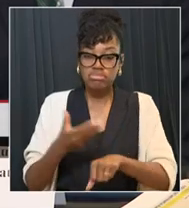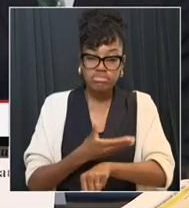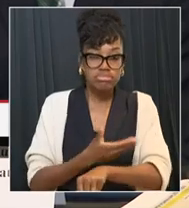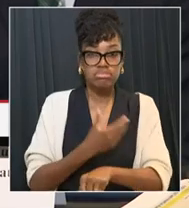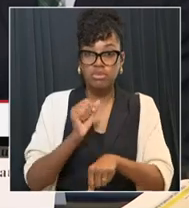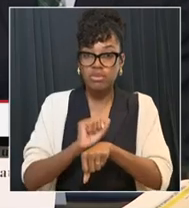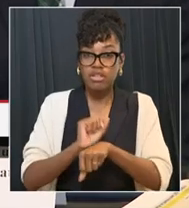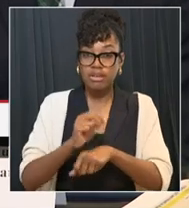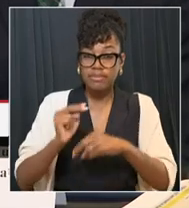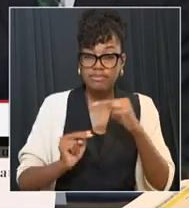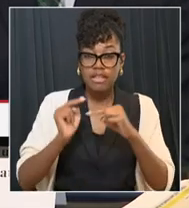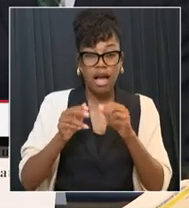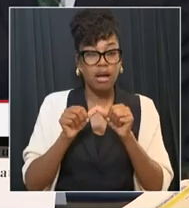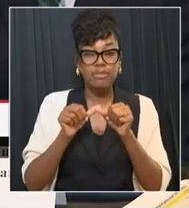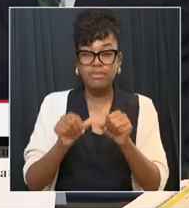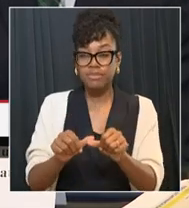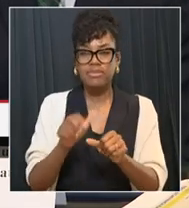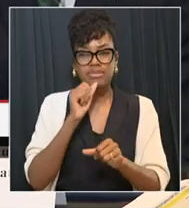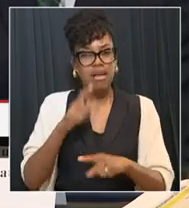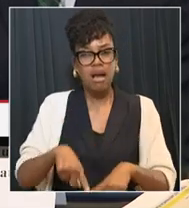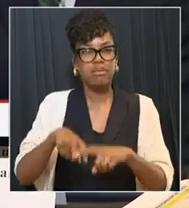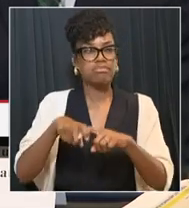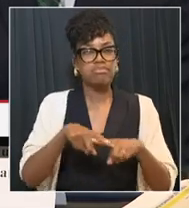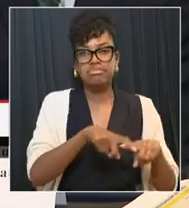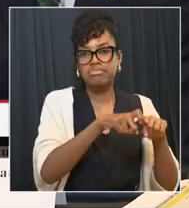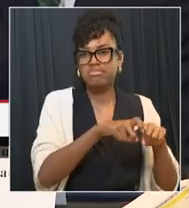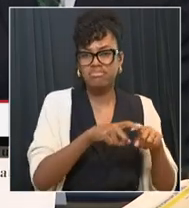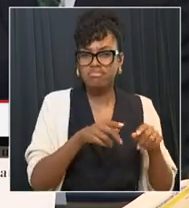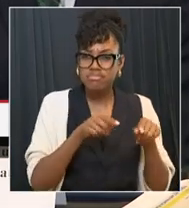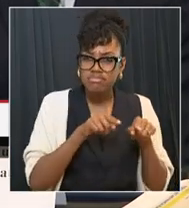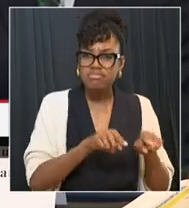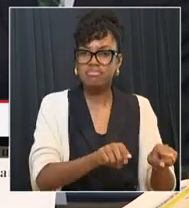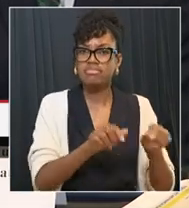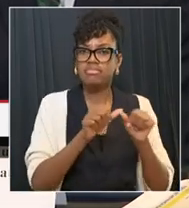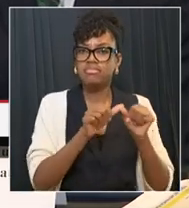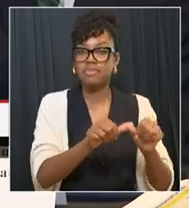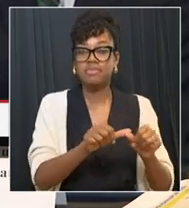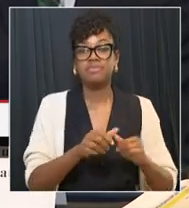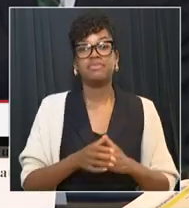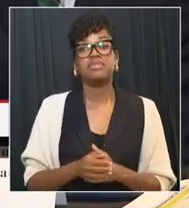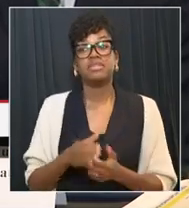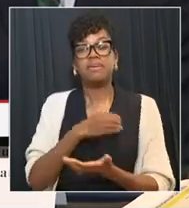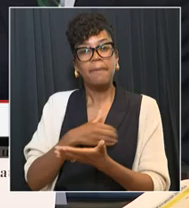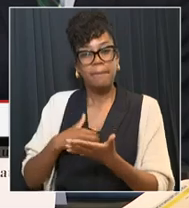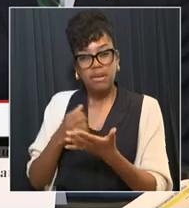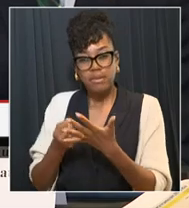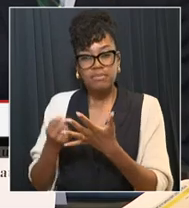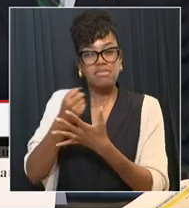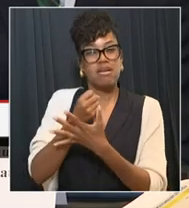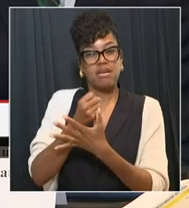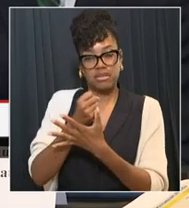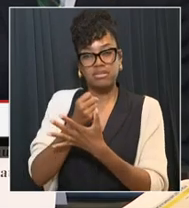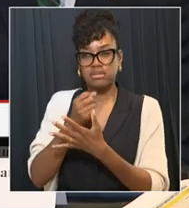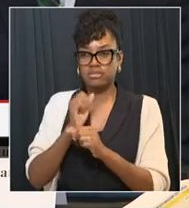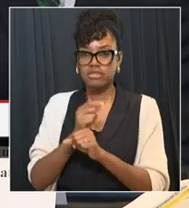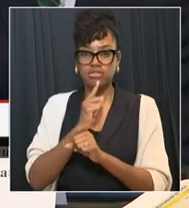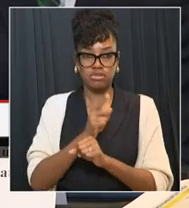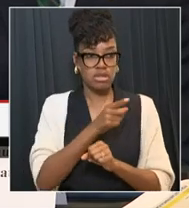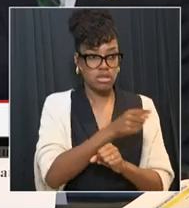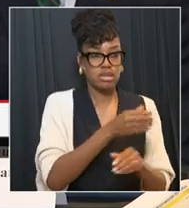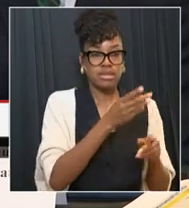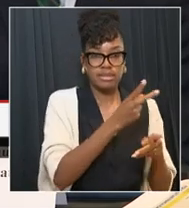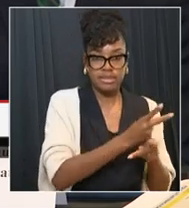those assets that we know residents depend on. And through the creative work of the CFO, we were able to make room to